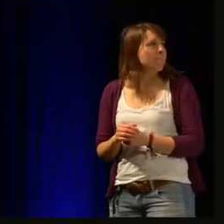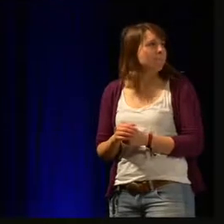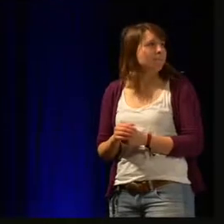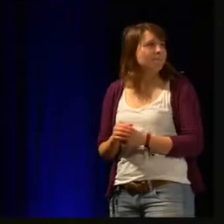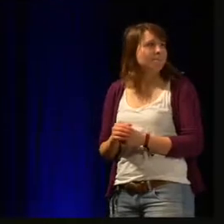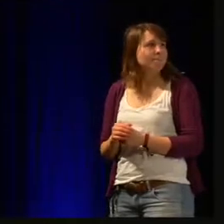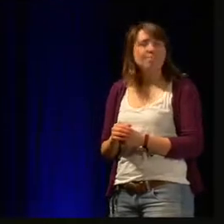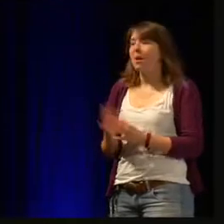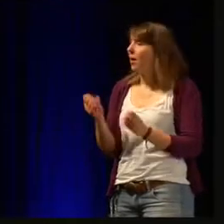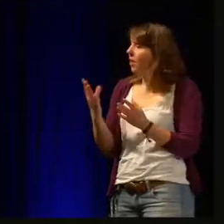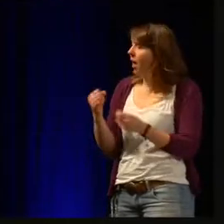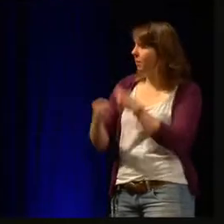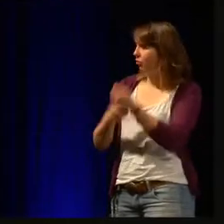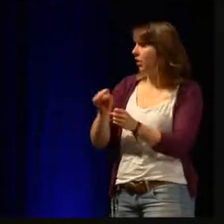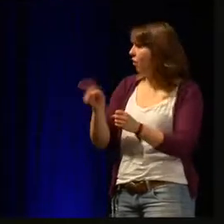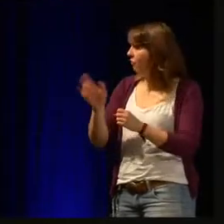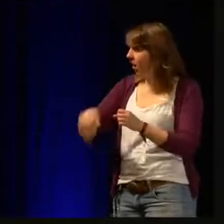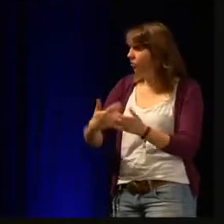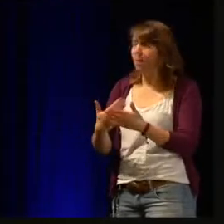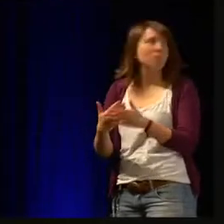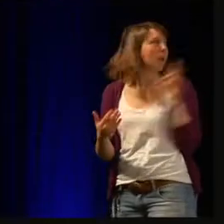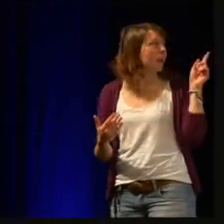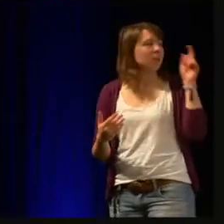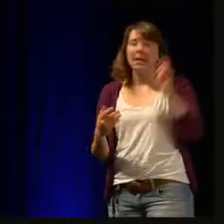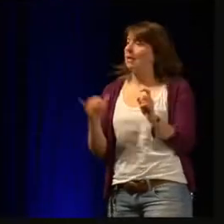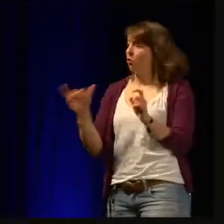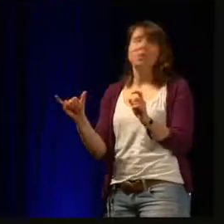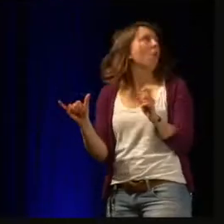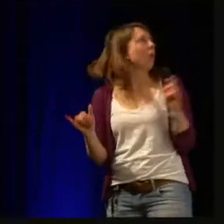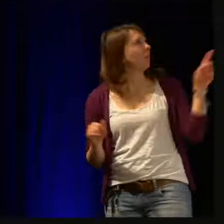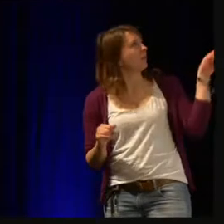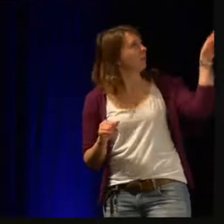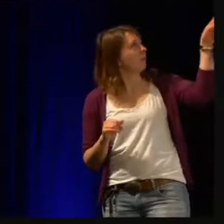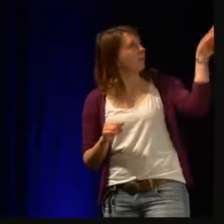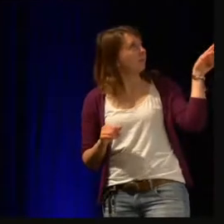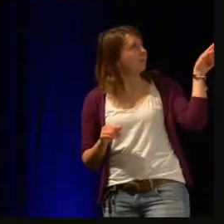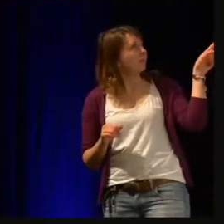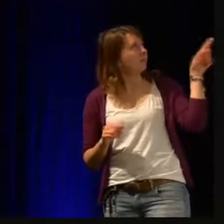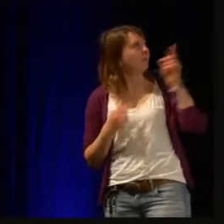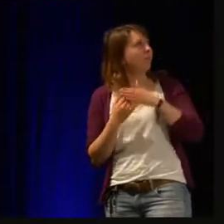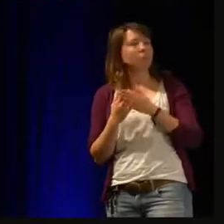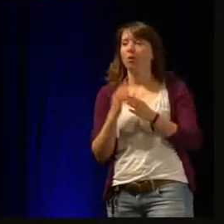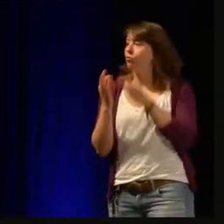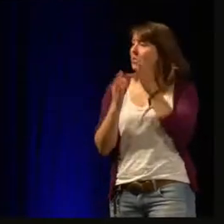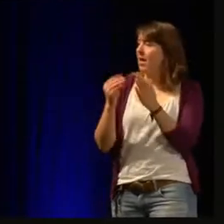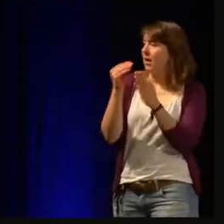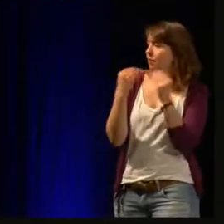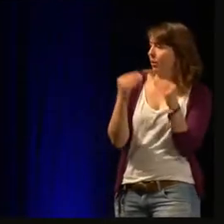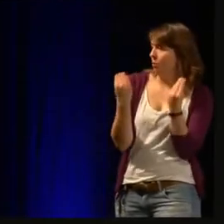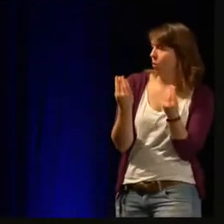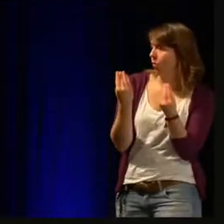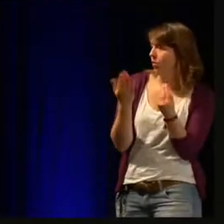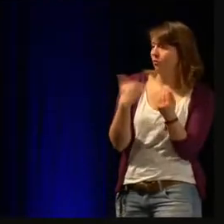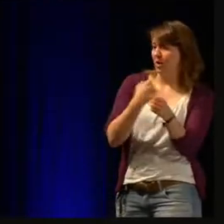have learned their stuff and know what they're doing. What you want to learn is a function